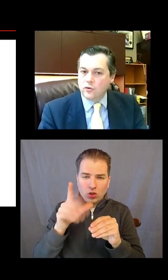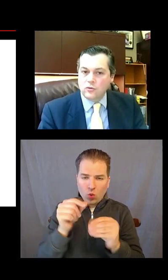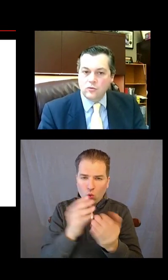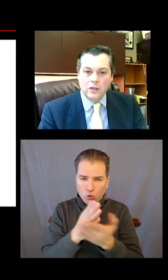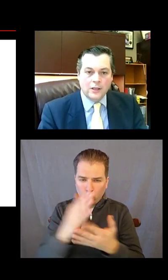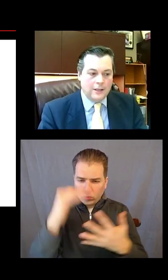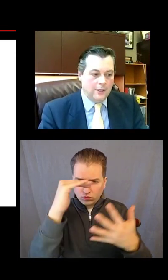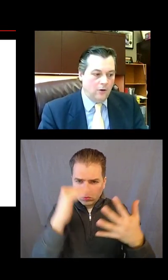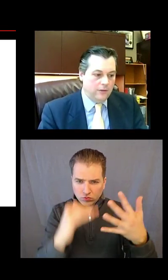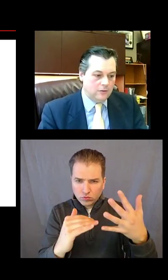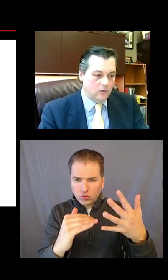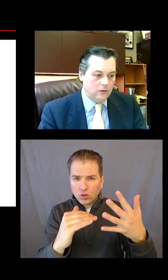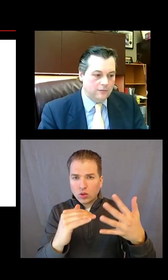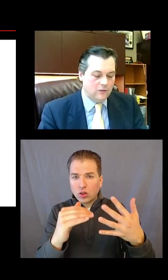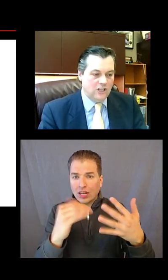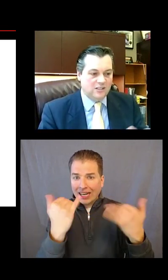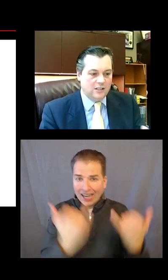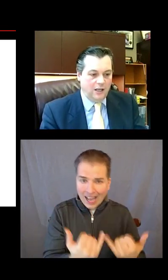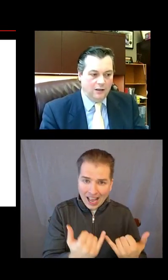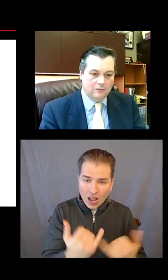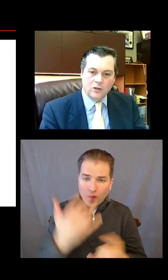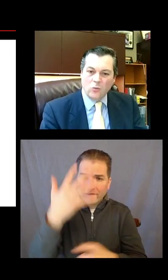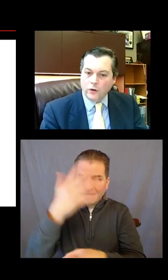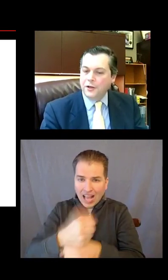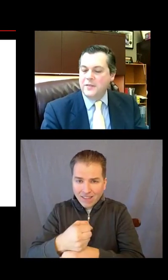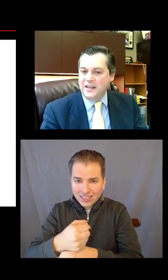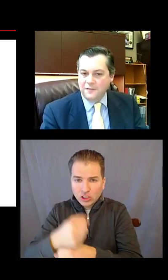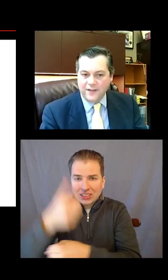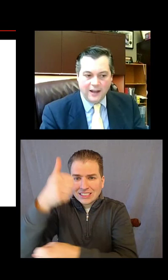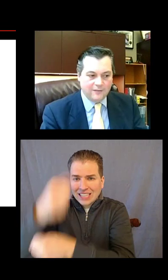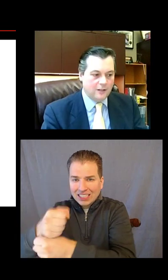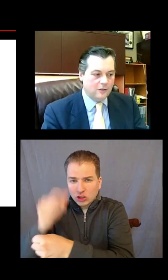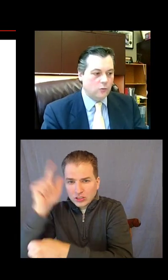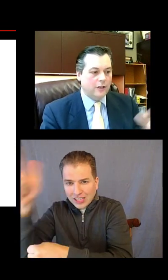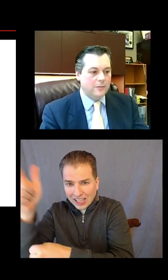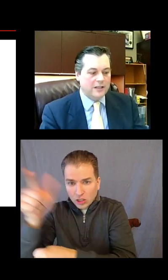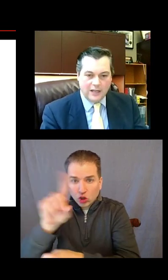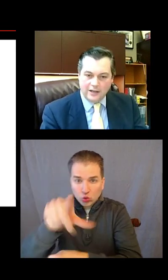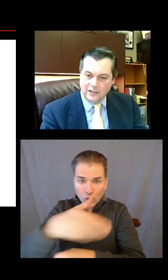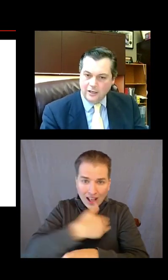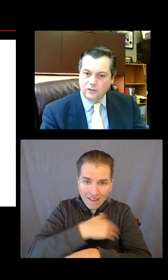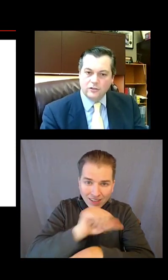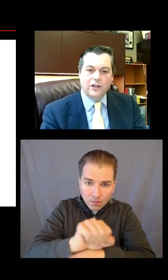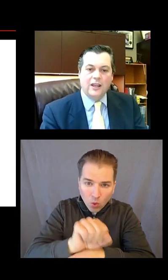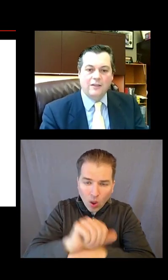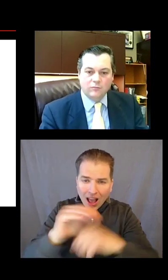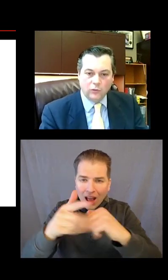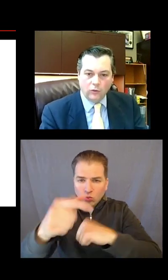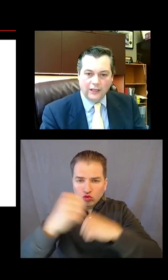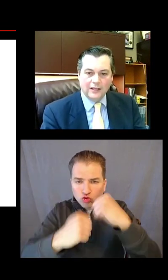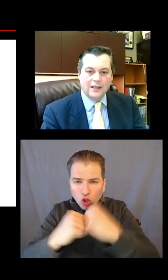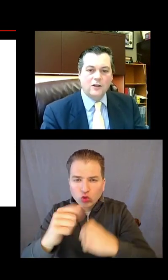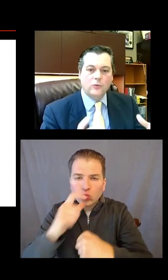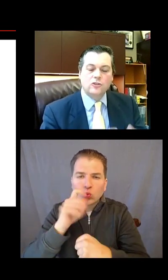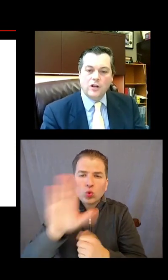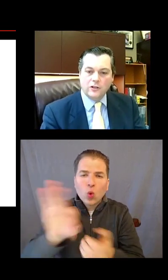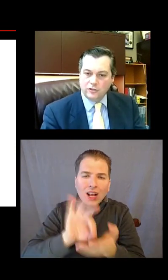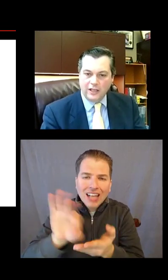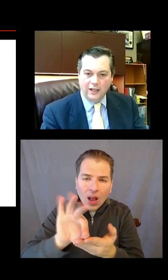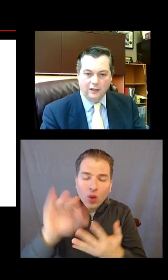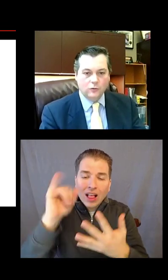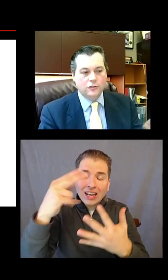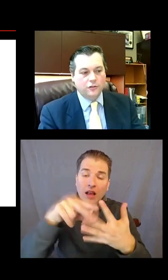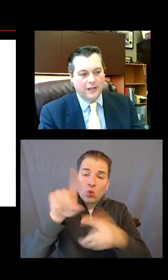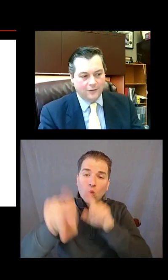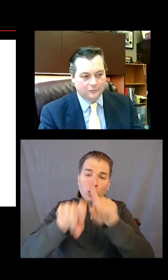going through, the sort of gist of where you're going to be in 5 years, where you're going to be in 10 years, you're going to have employees, how do we